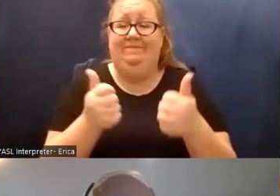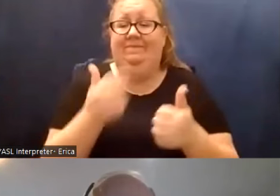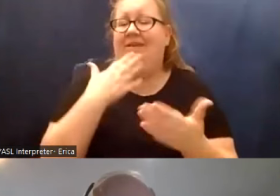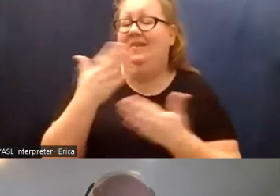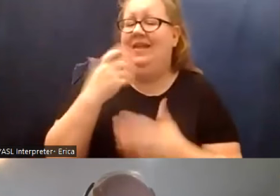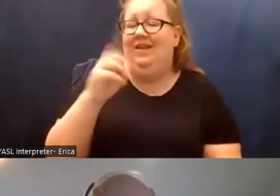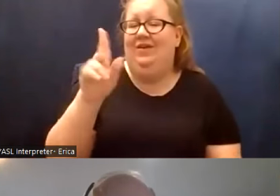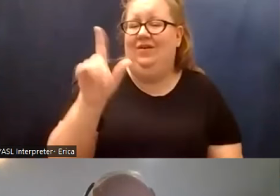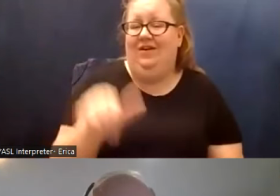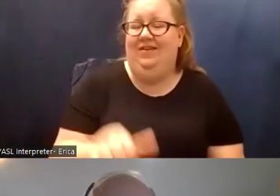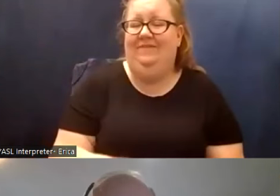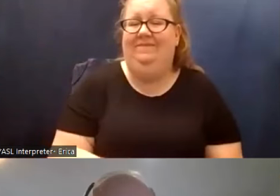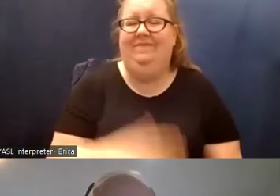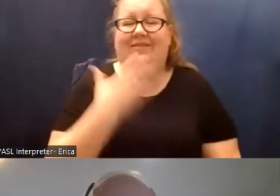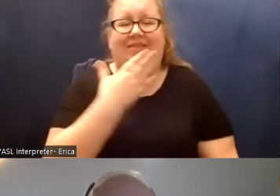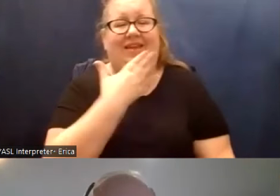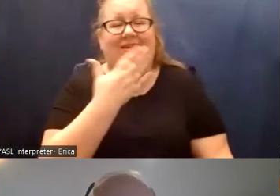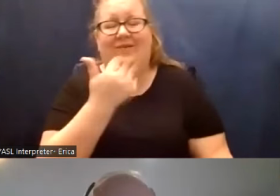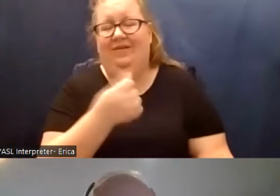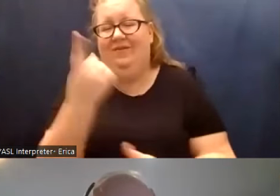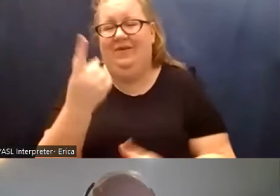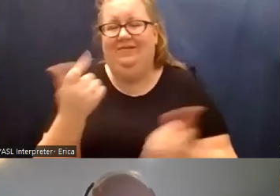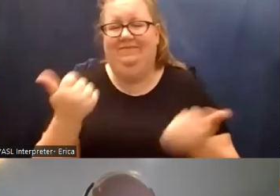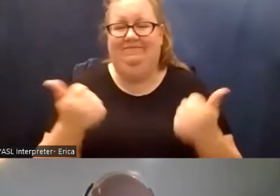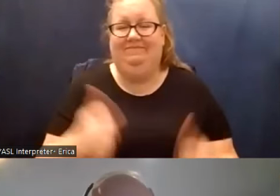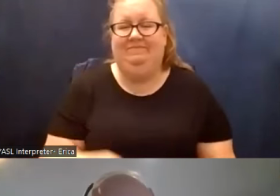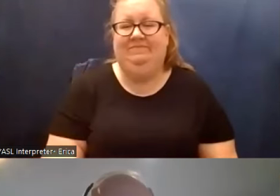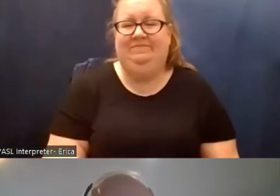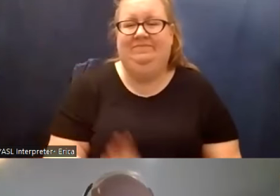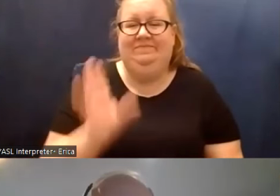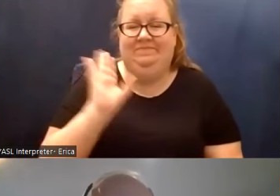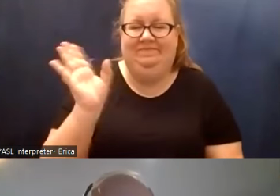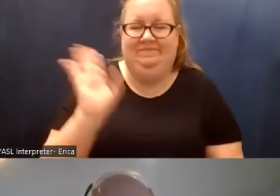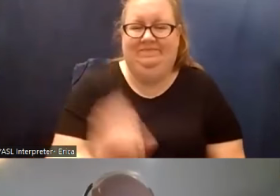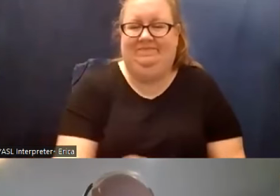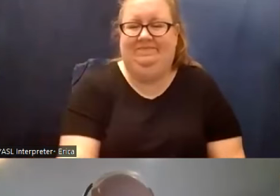Thank you. Thanks, everyone. Bye-bye. Bye-bye. Bye.